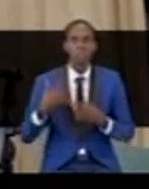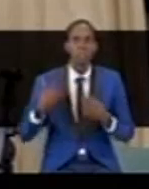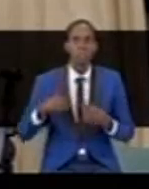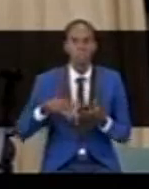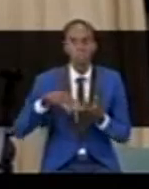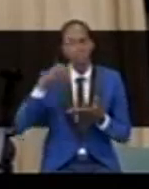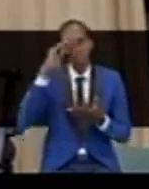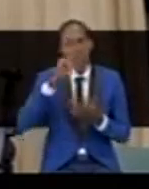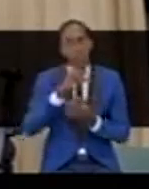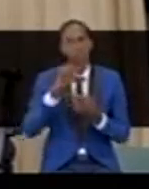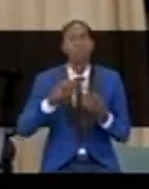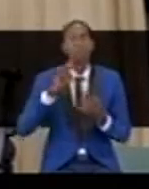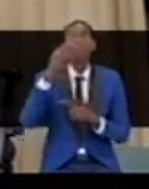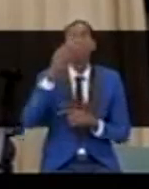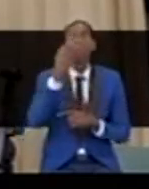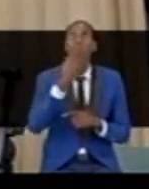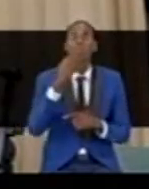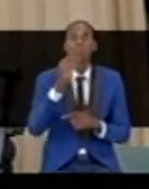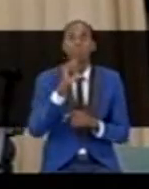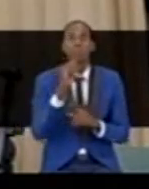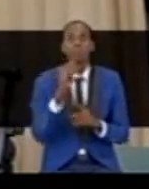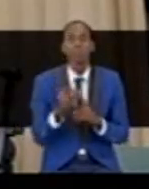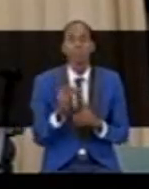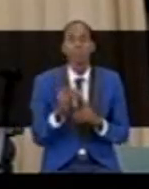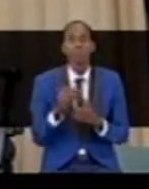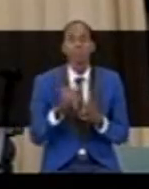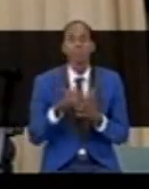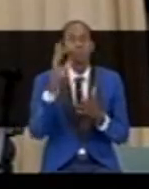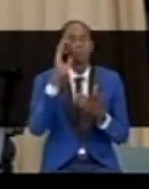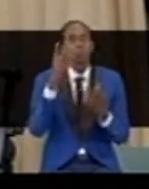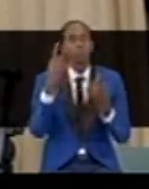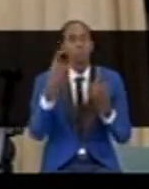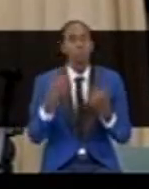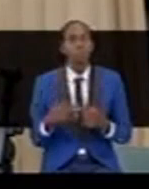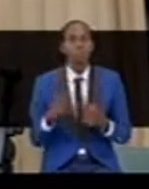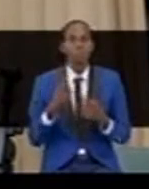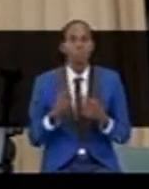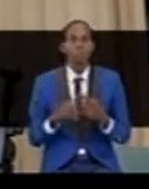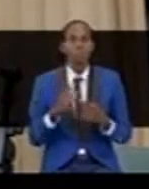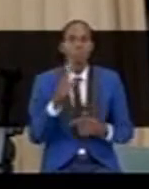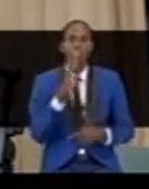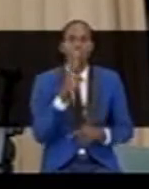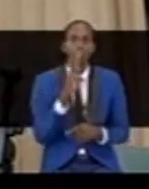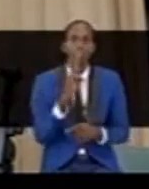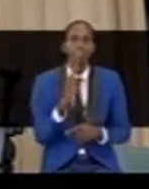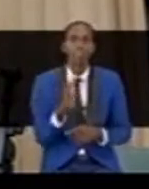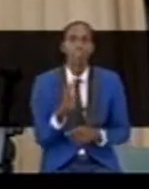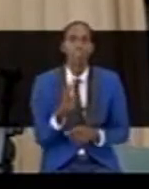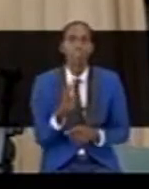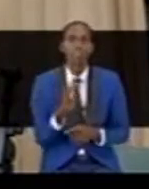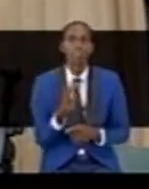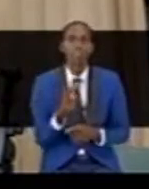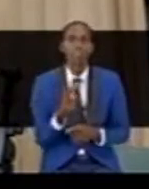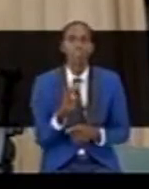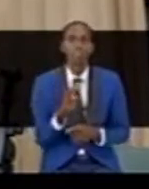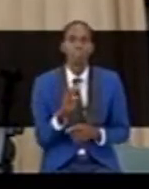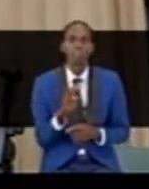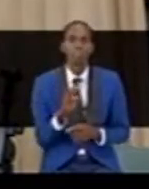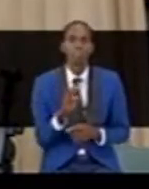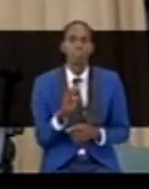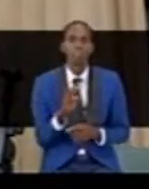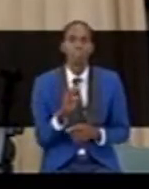lend when you speak a word, it will come to pass.